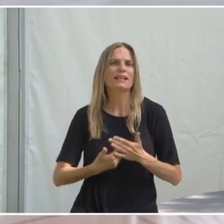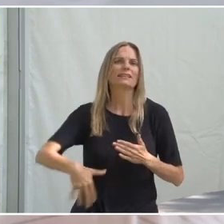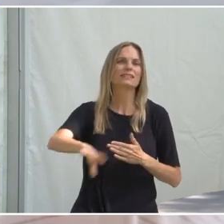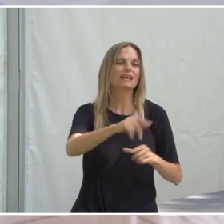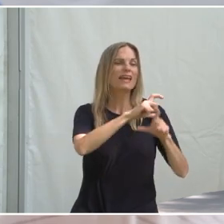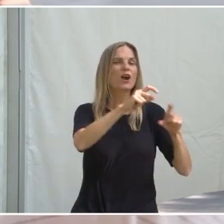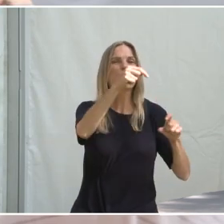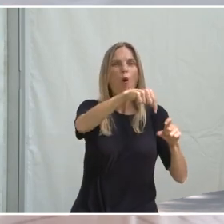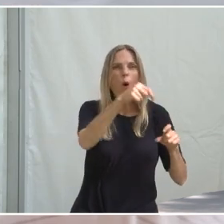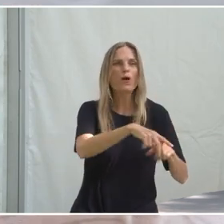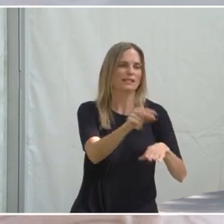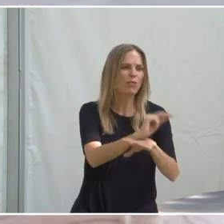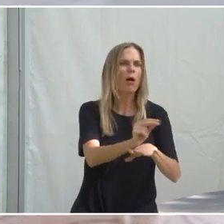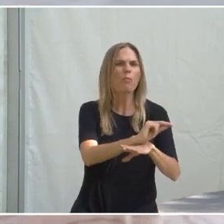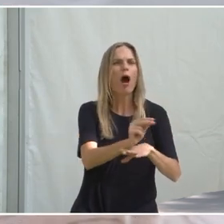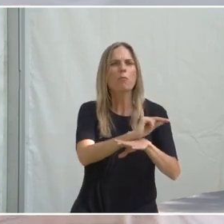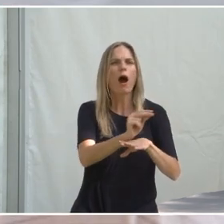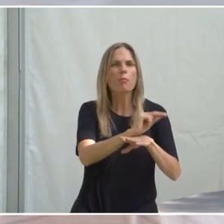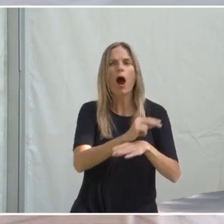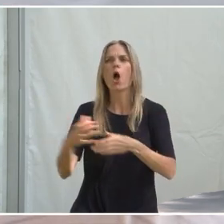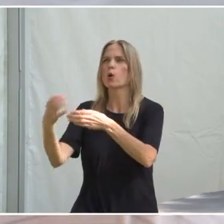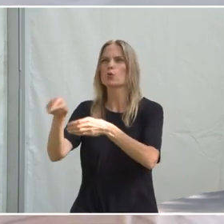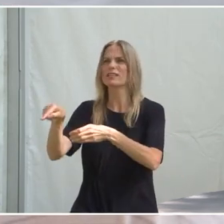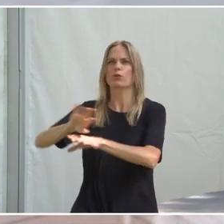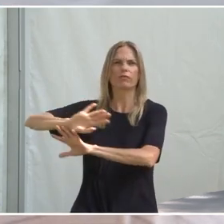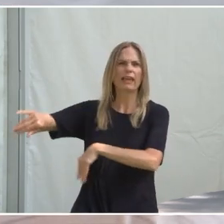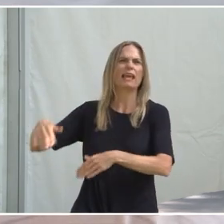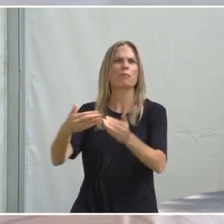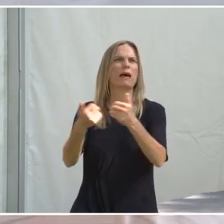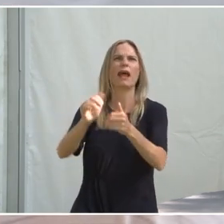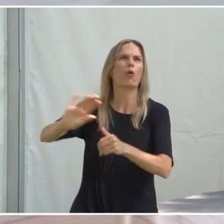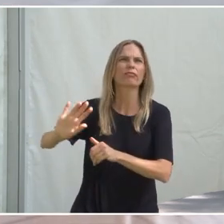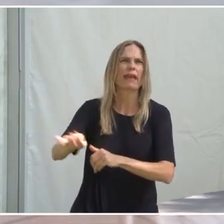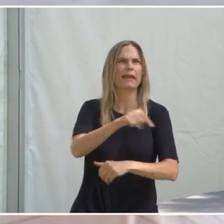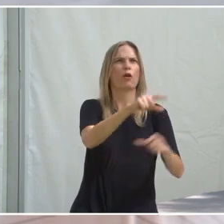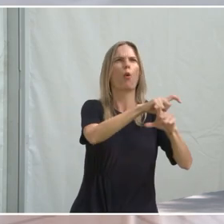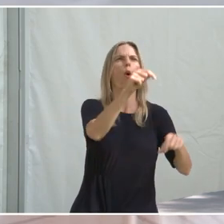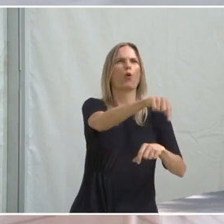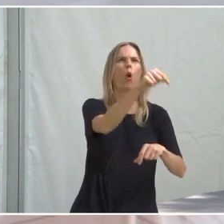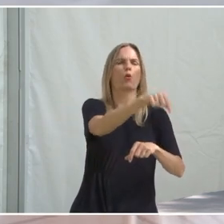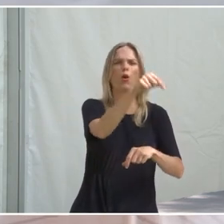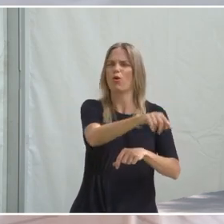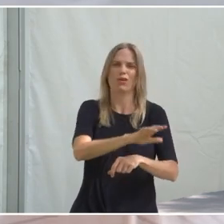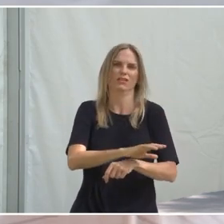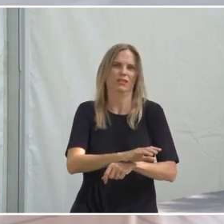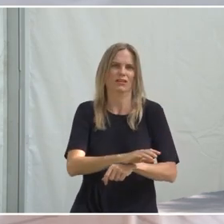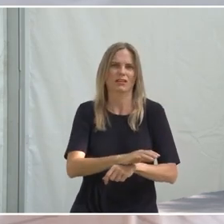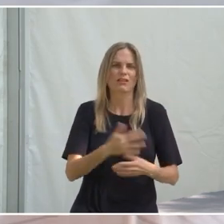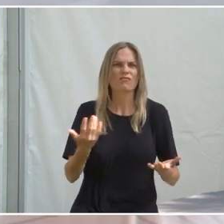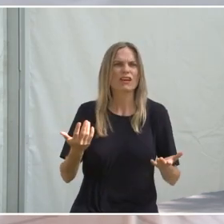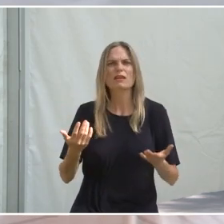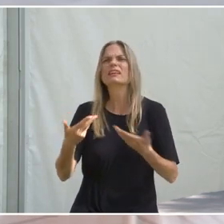school and don't work on the rest of society, don't work on families, don't work on our workplaces, don't work on our public spaces